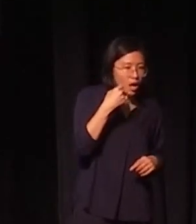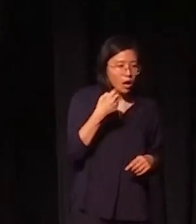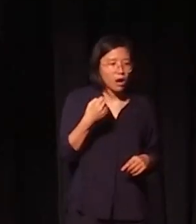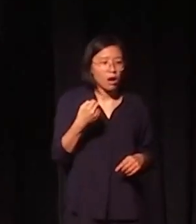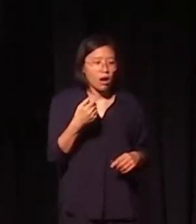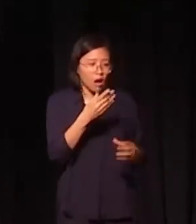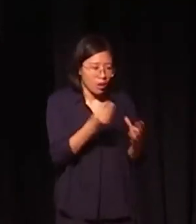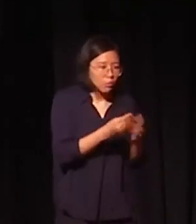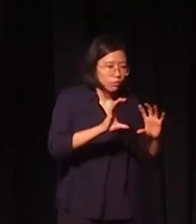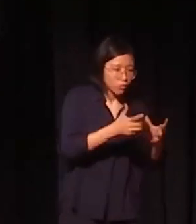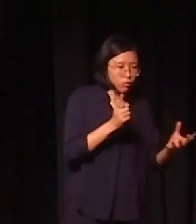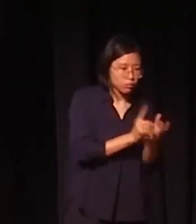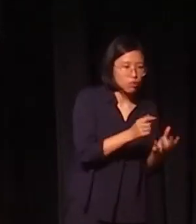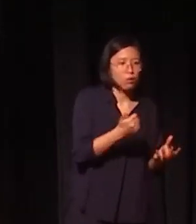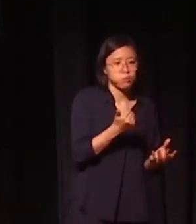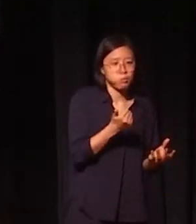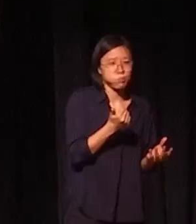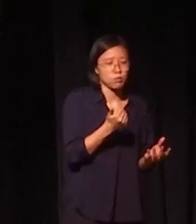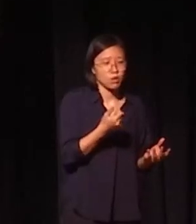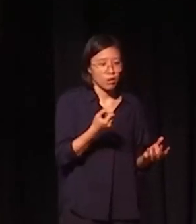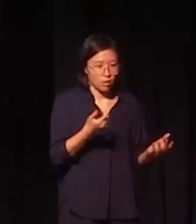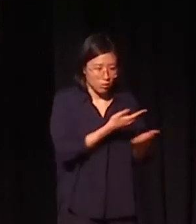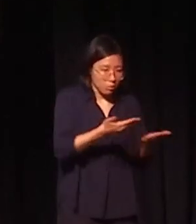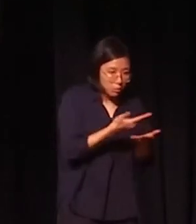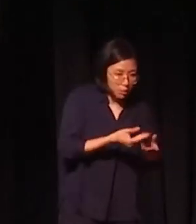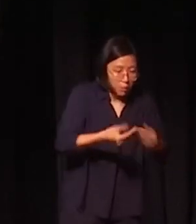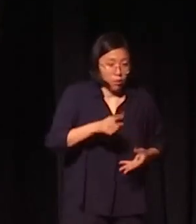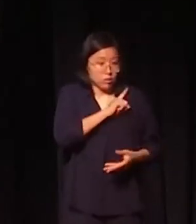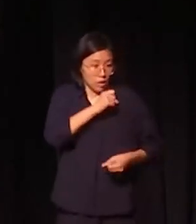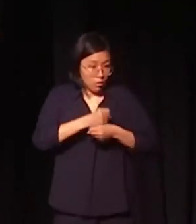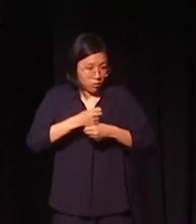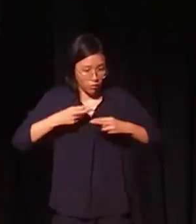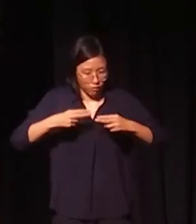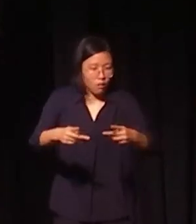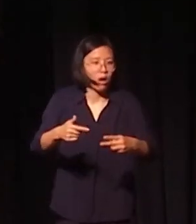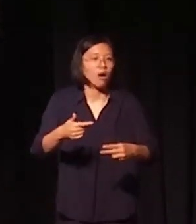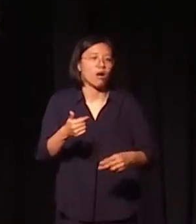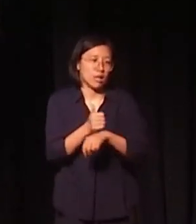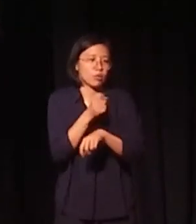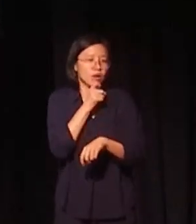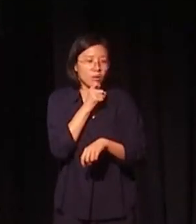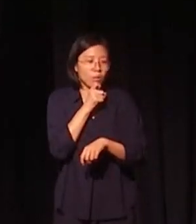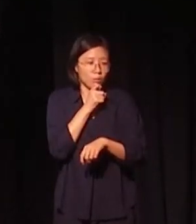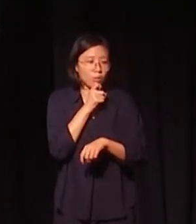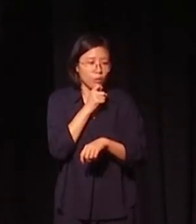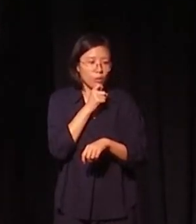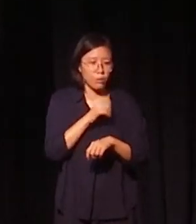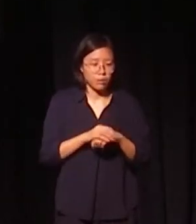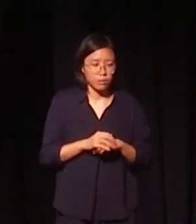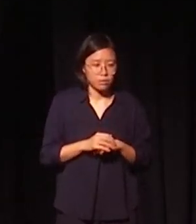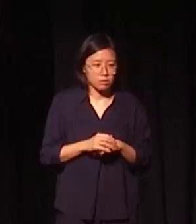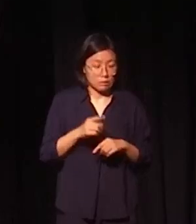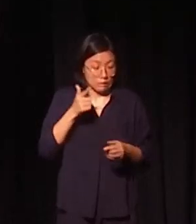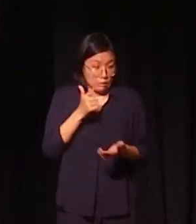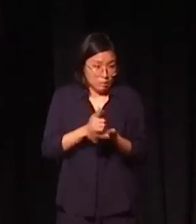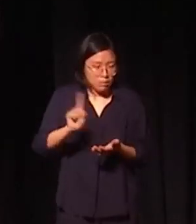create, have a flourishing career as a result of my experience growing up. But it's really important to me to always give back